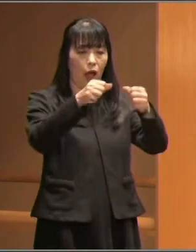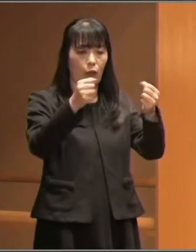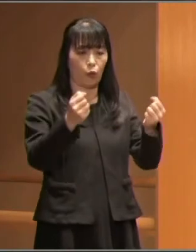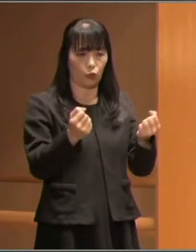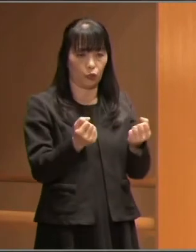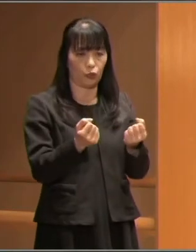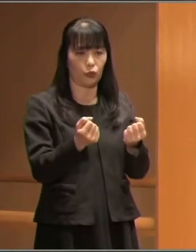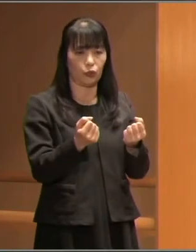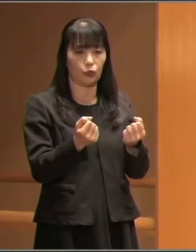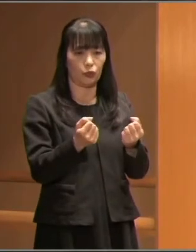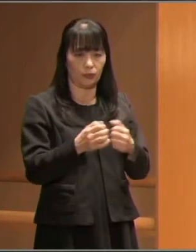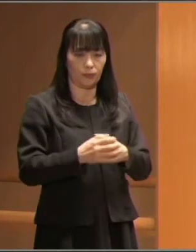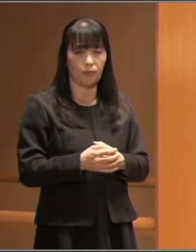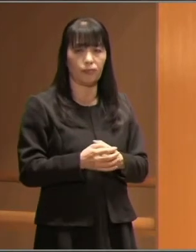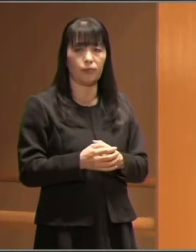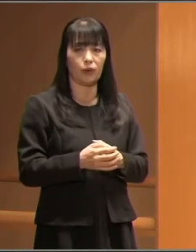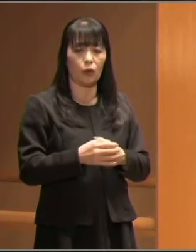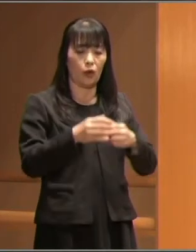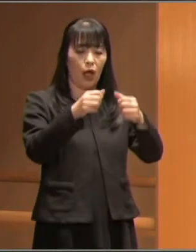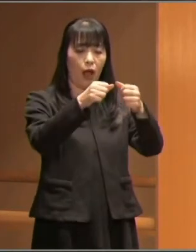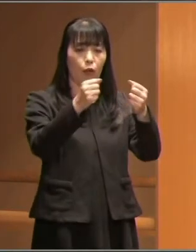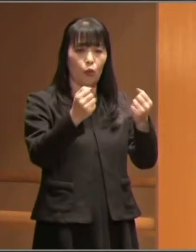And this is the steering wheel.